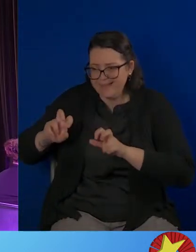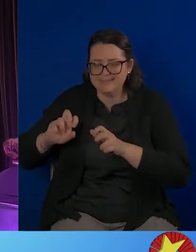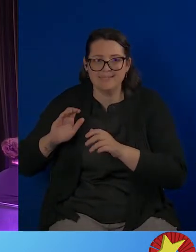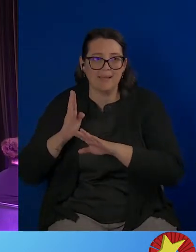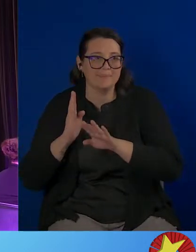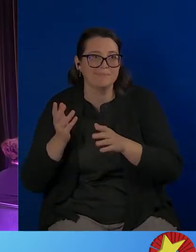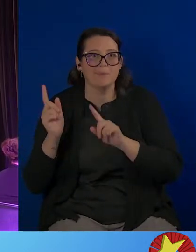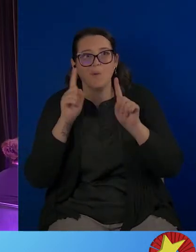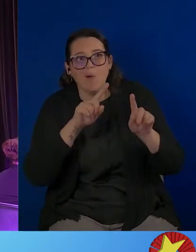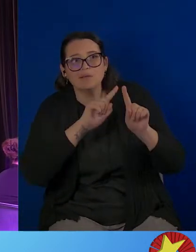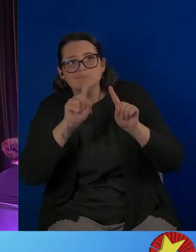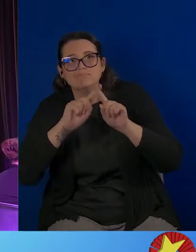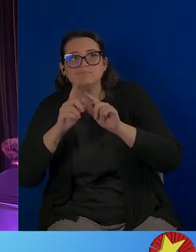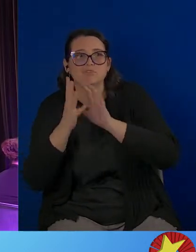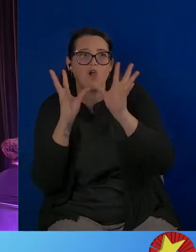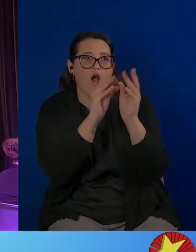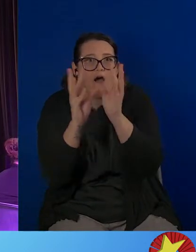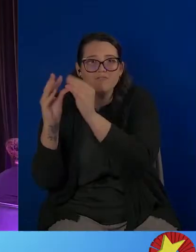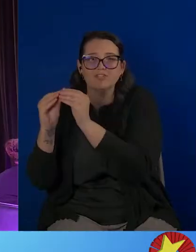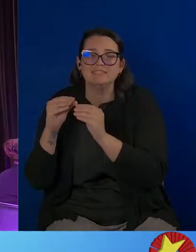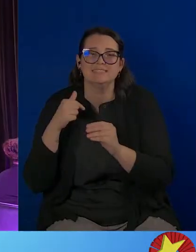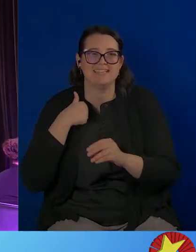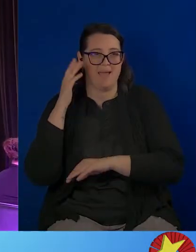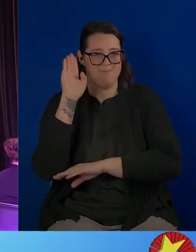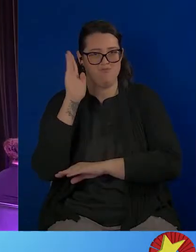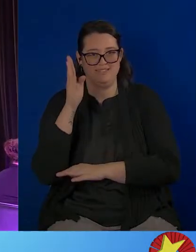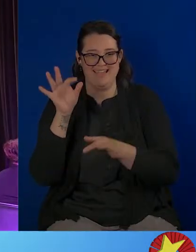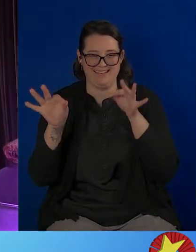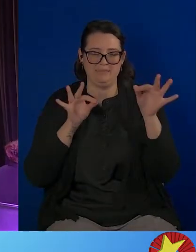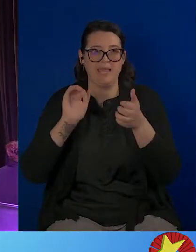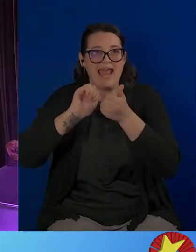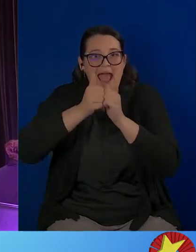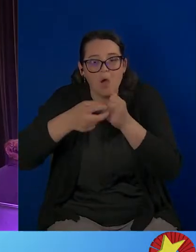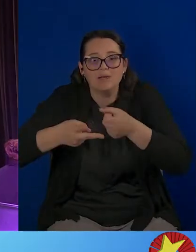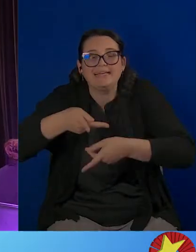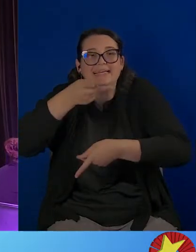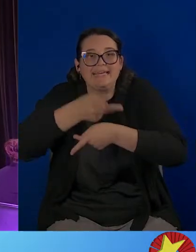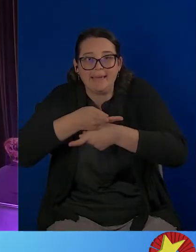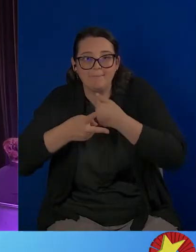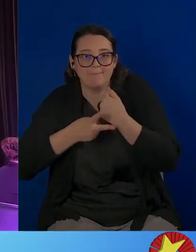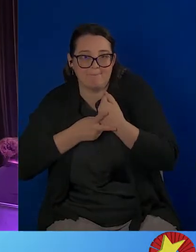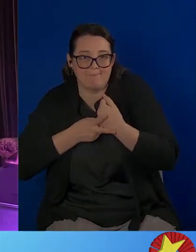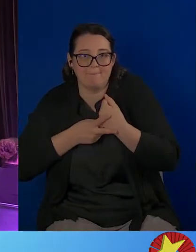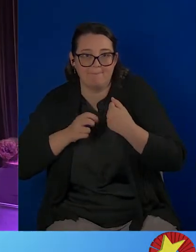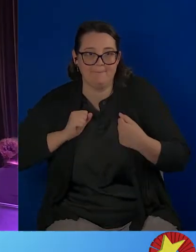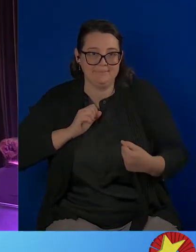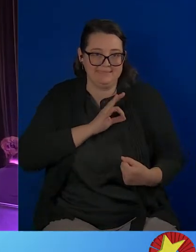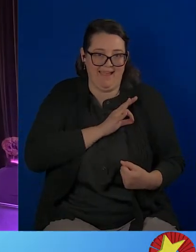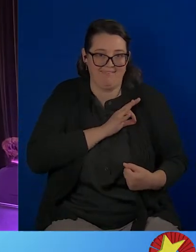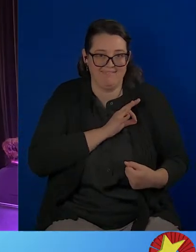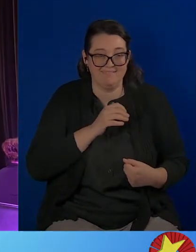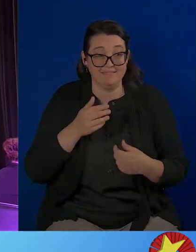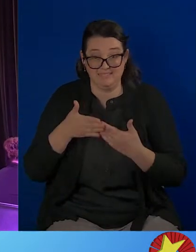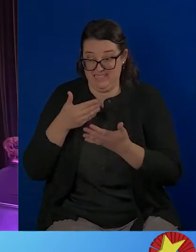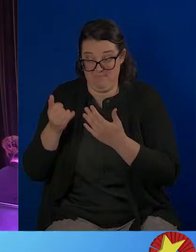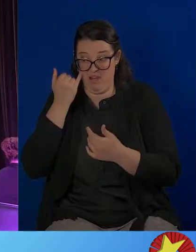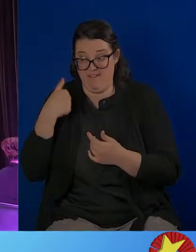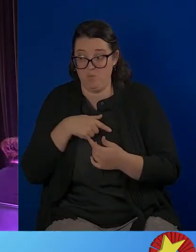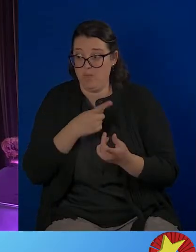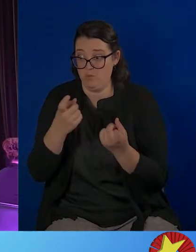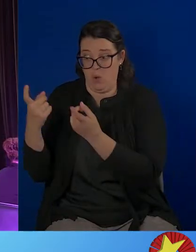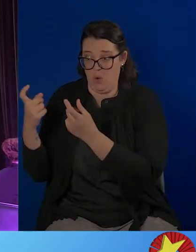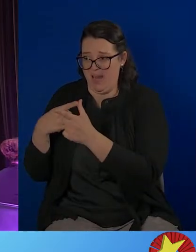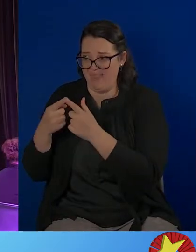international conferences on how do we keep people in the field, because it doesn't do us any good to keep recruiting people if we're just going to burn them out.